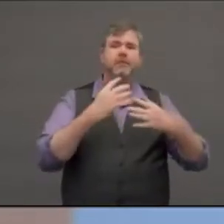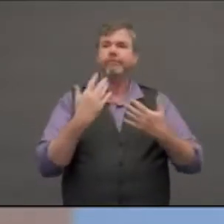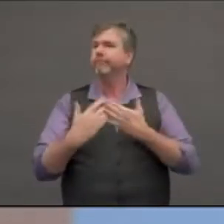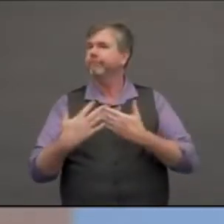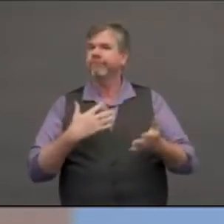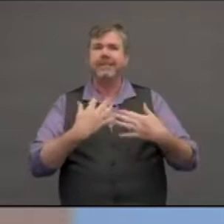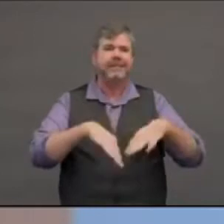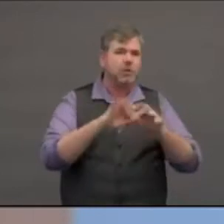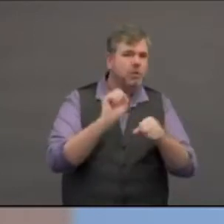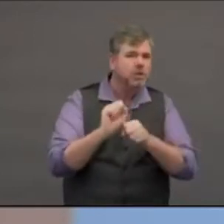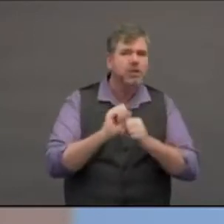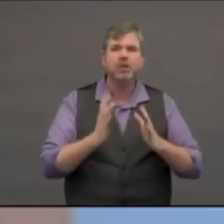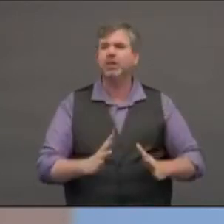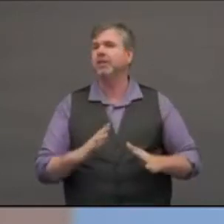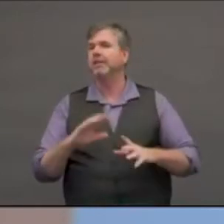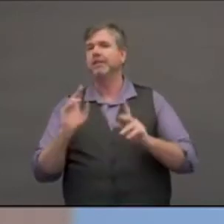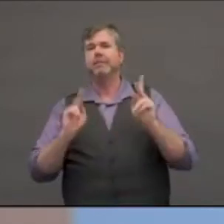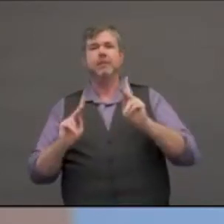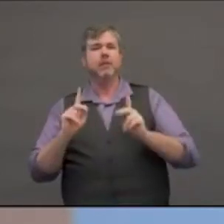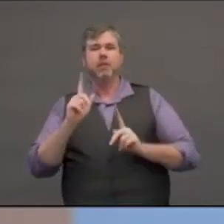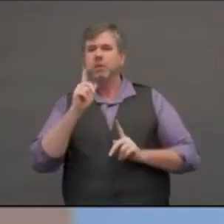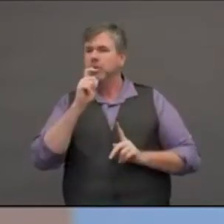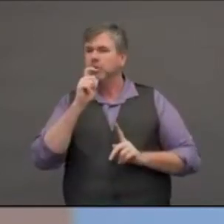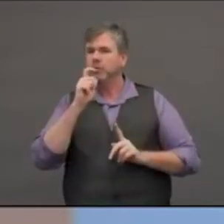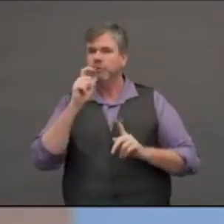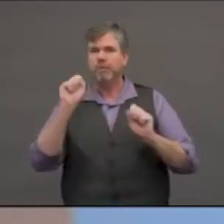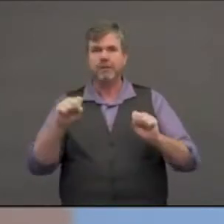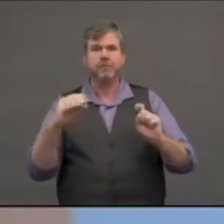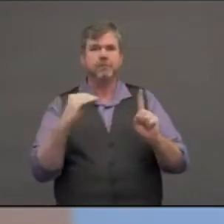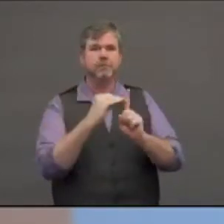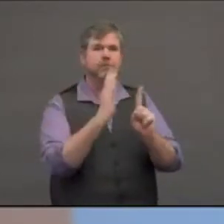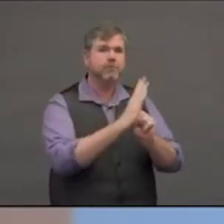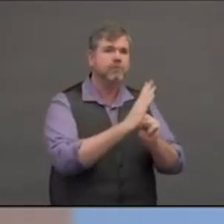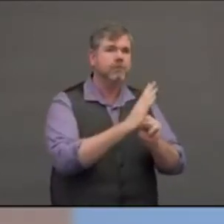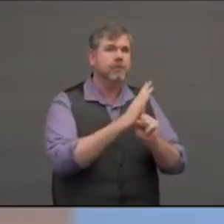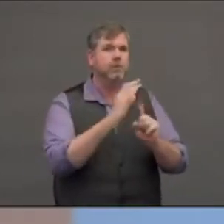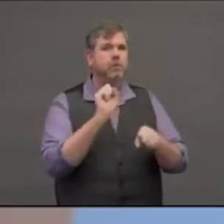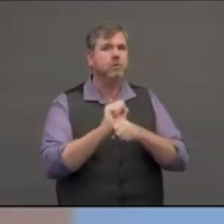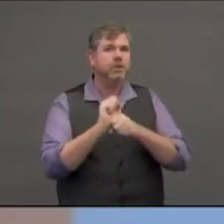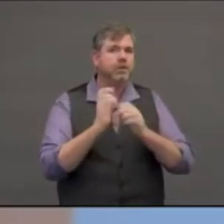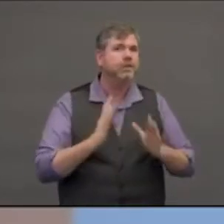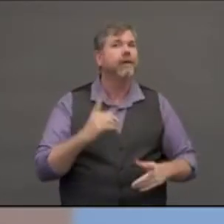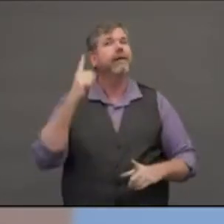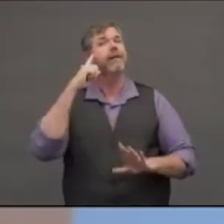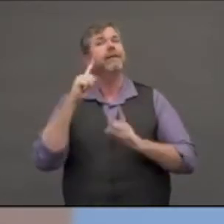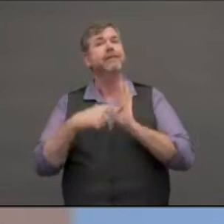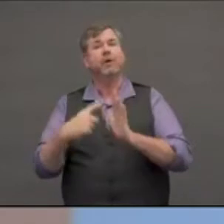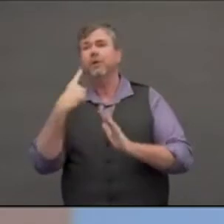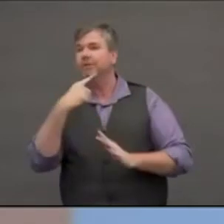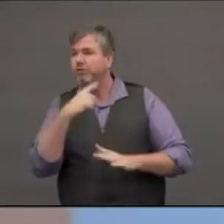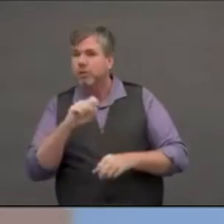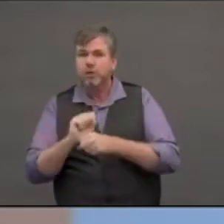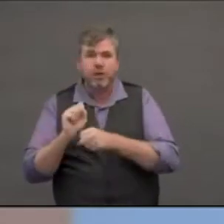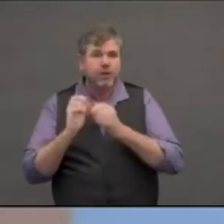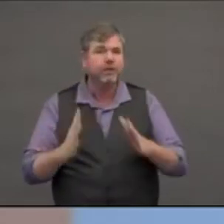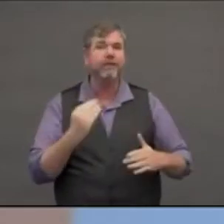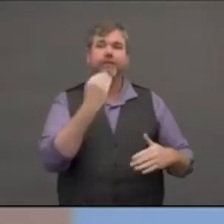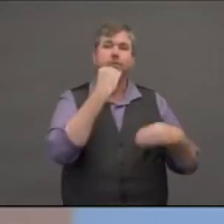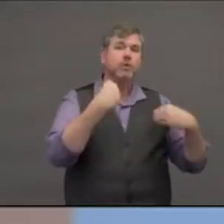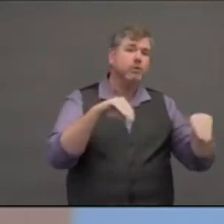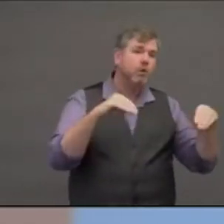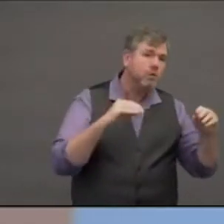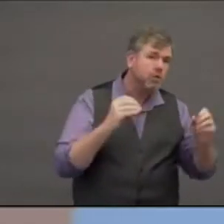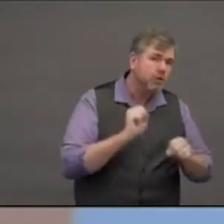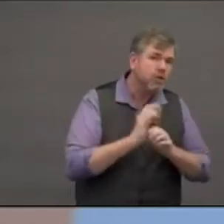COVID-19, like our restaurant workers, like our pharmacy techs, like our